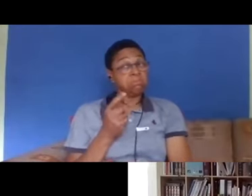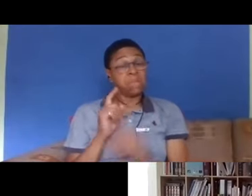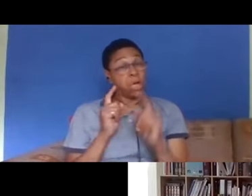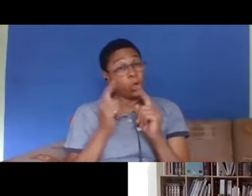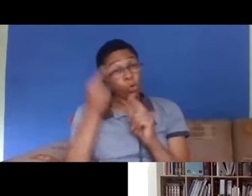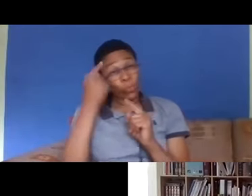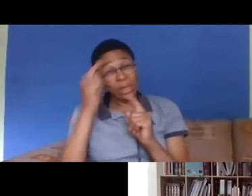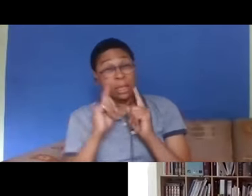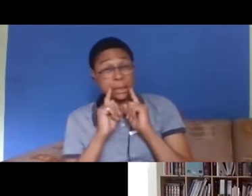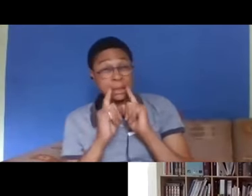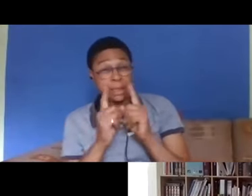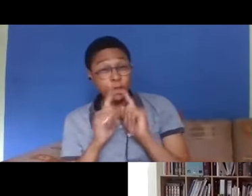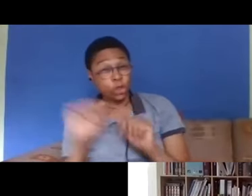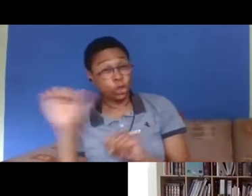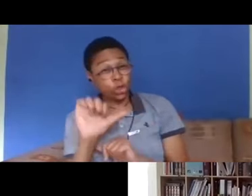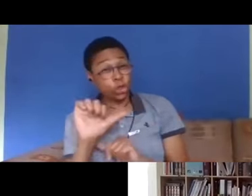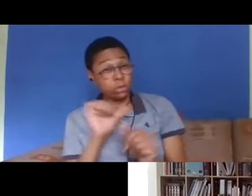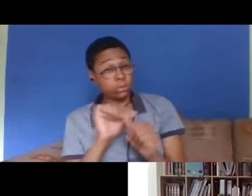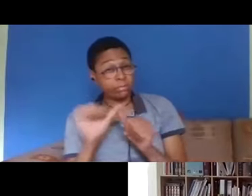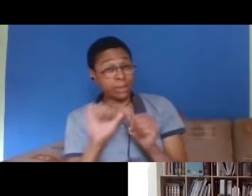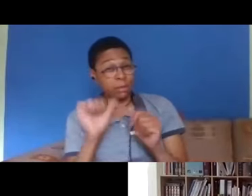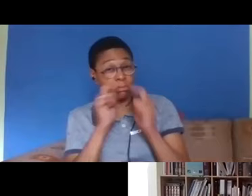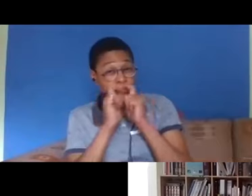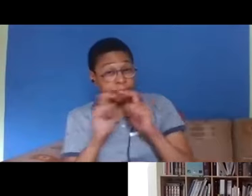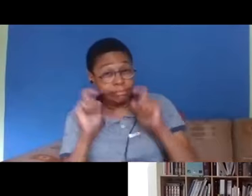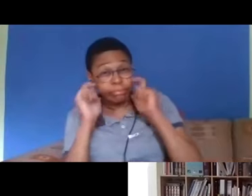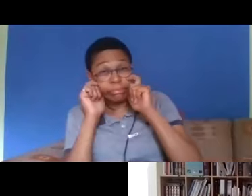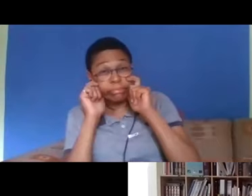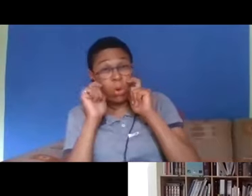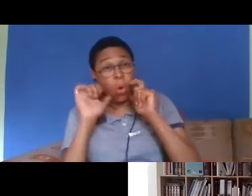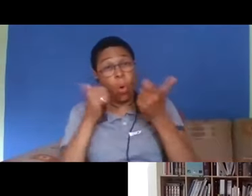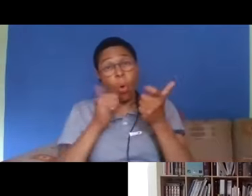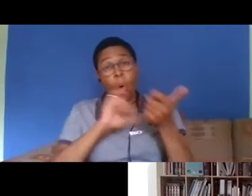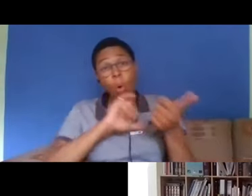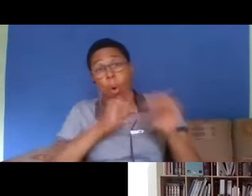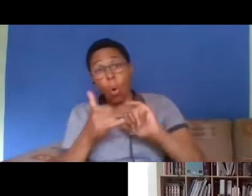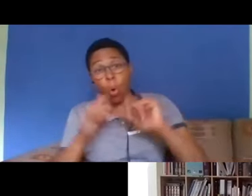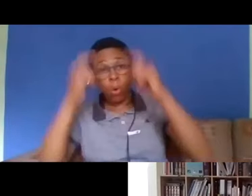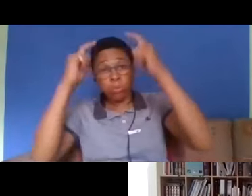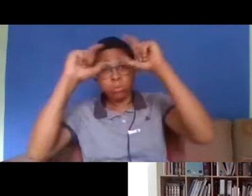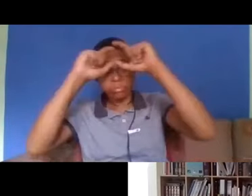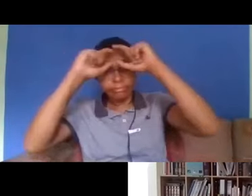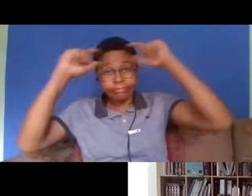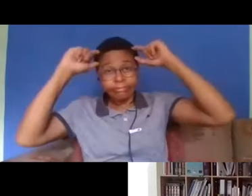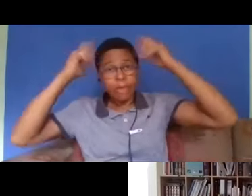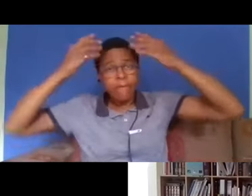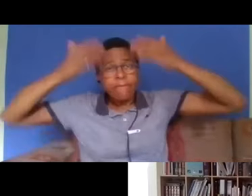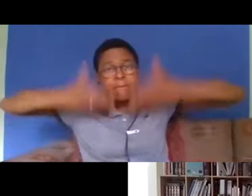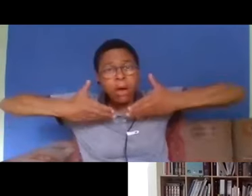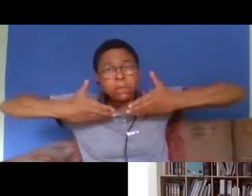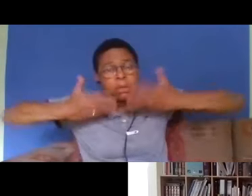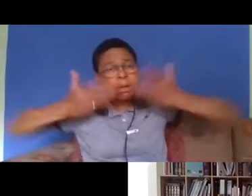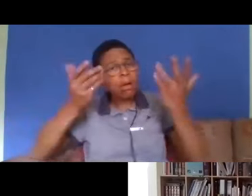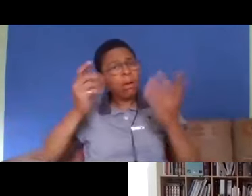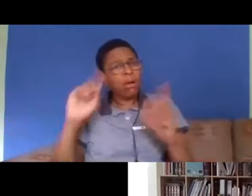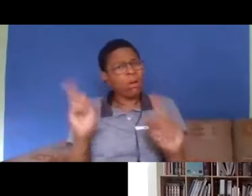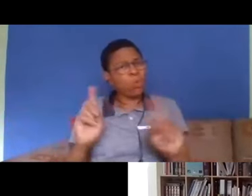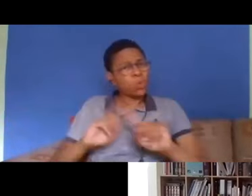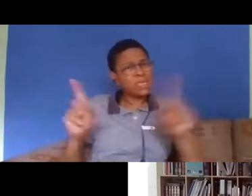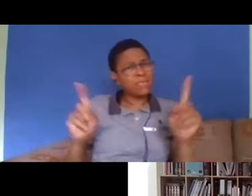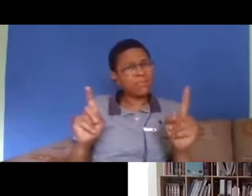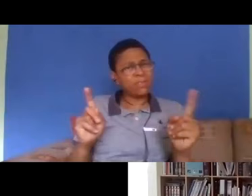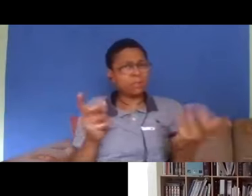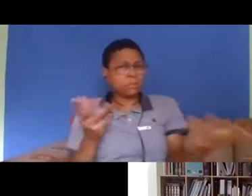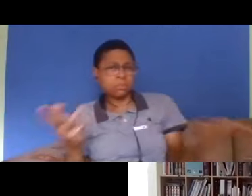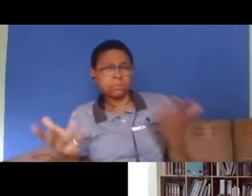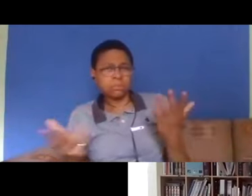mask or both. Do we think there's a difference in the two that would help or hinder? Roger, do you